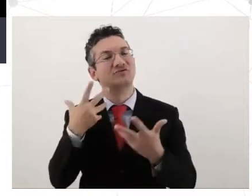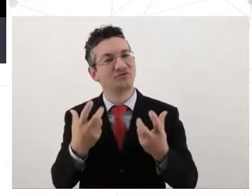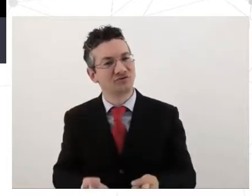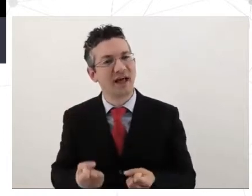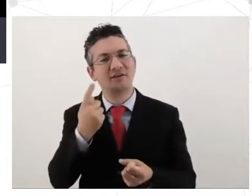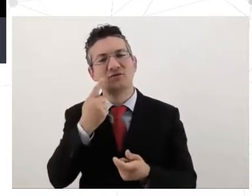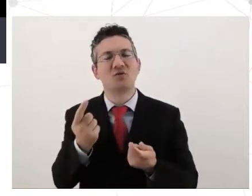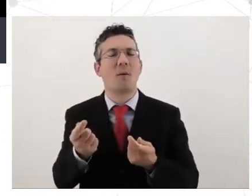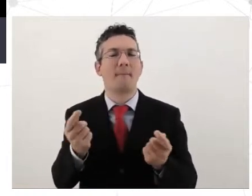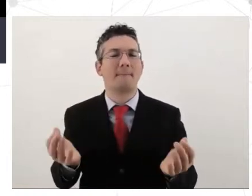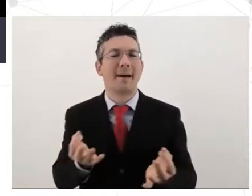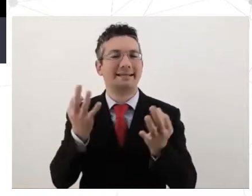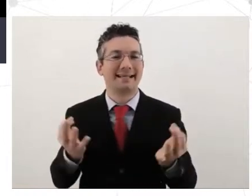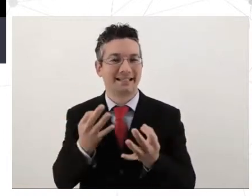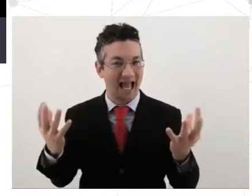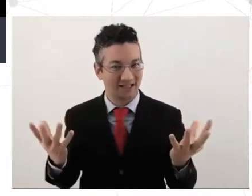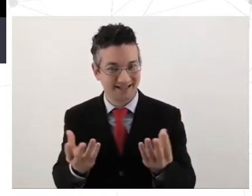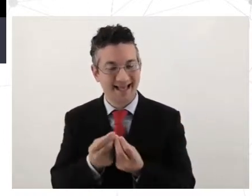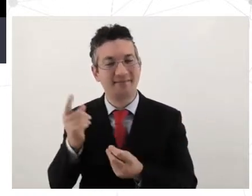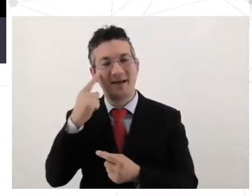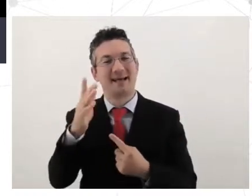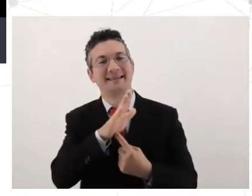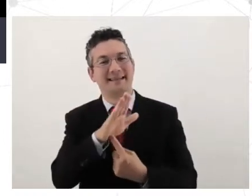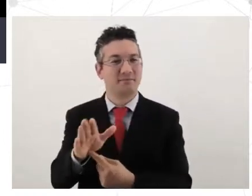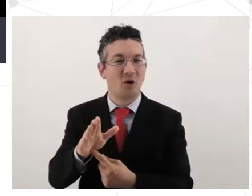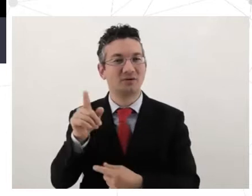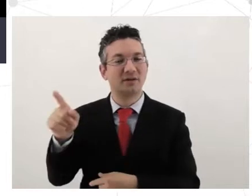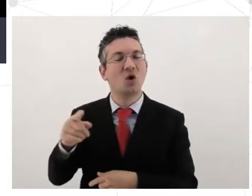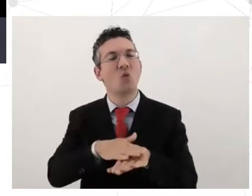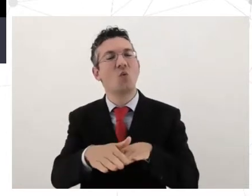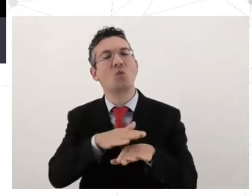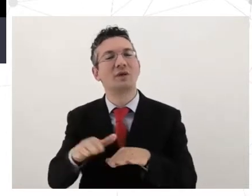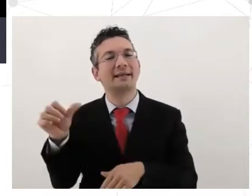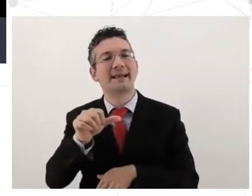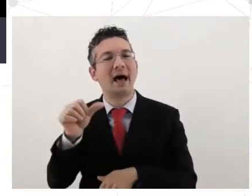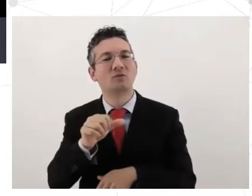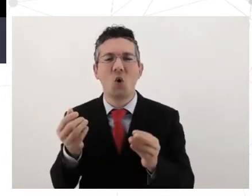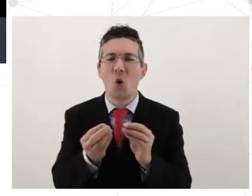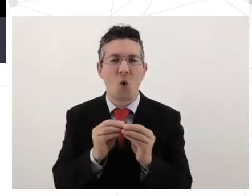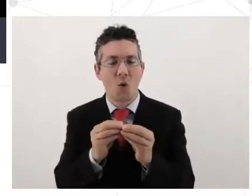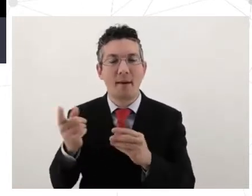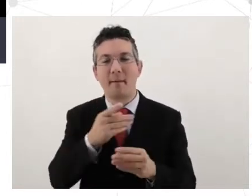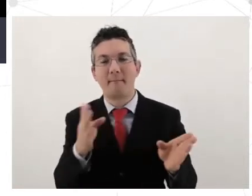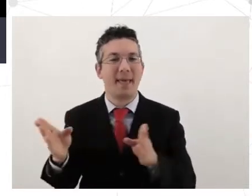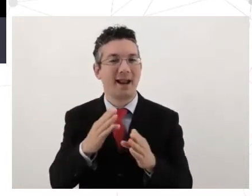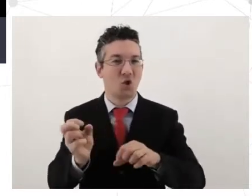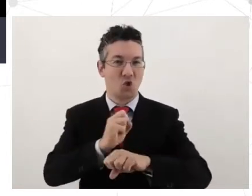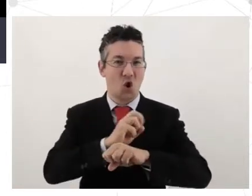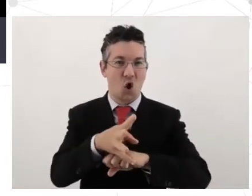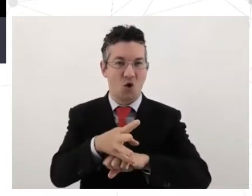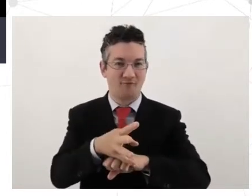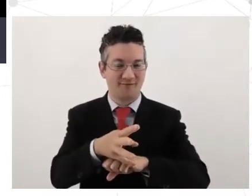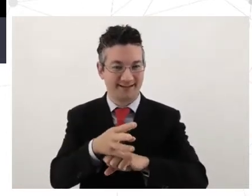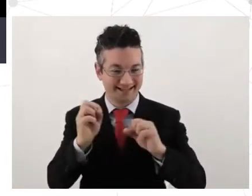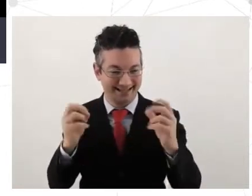for a walk with me. Though before we go for a walk, we'll have to set up Soundscape. Let me show you how to do that. We are going